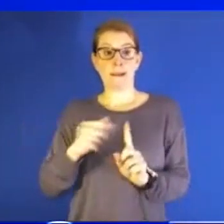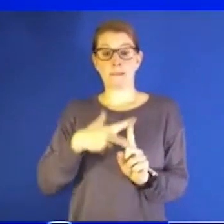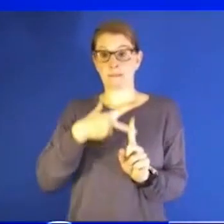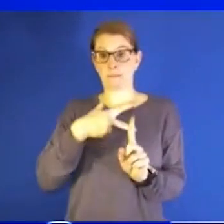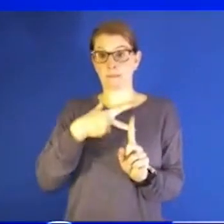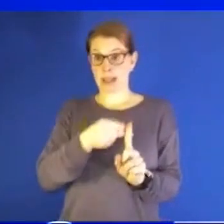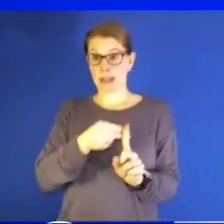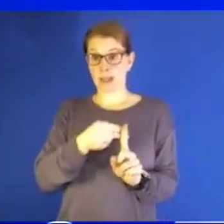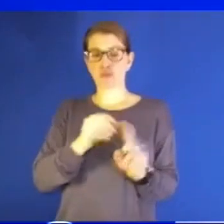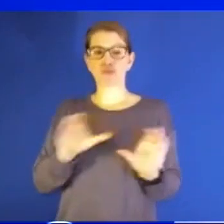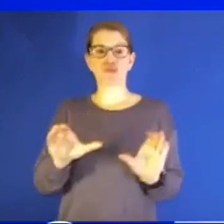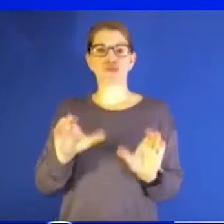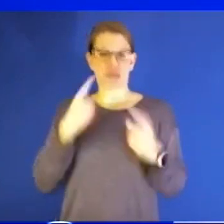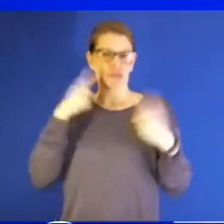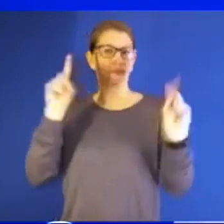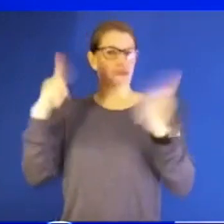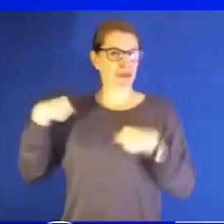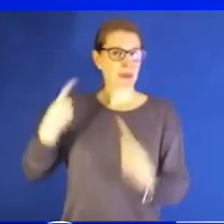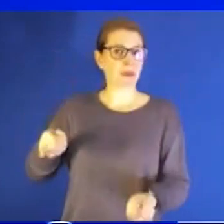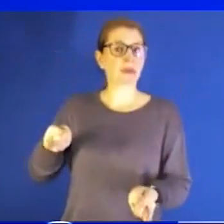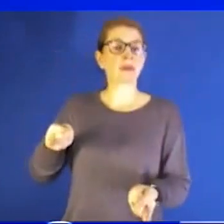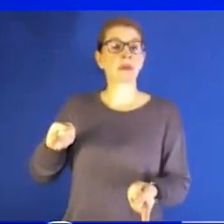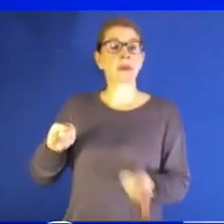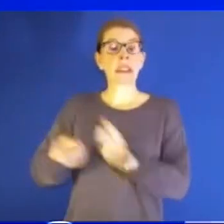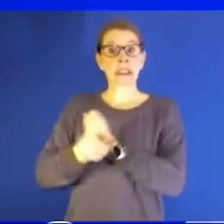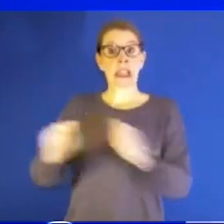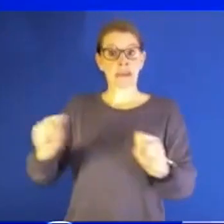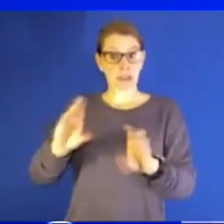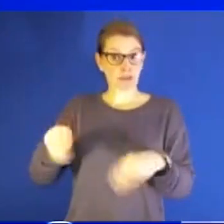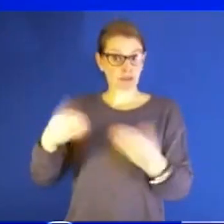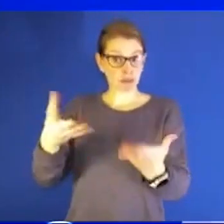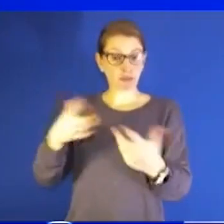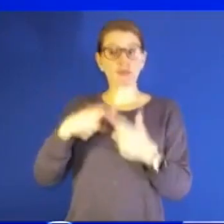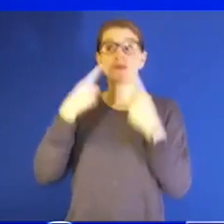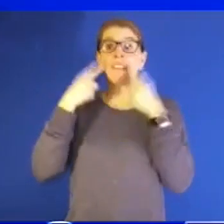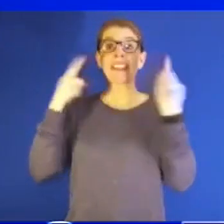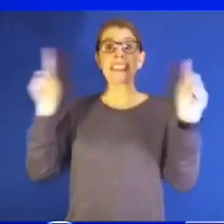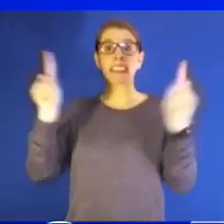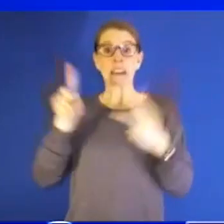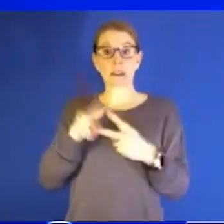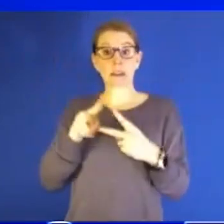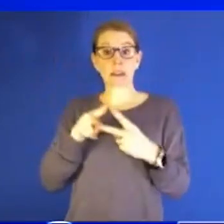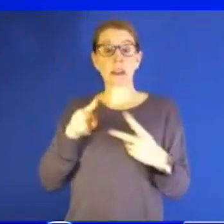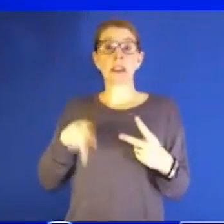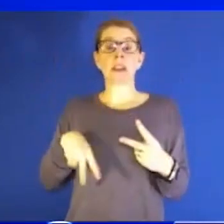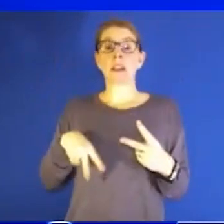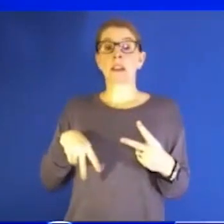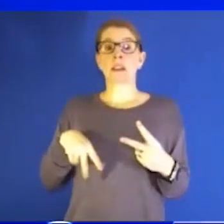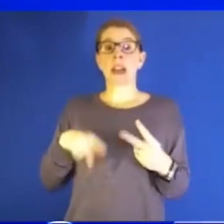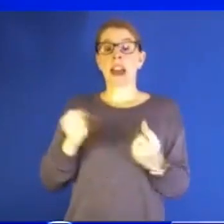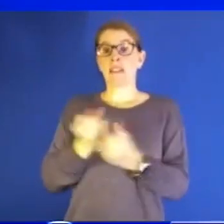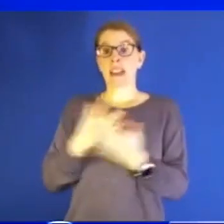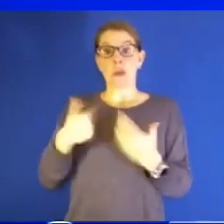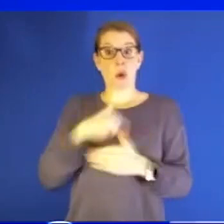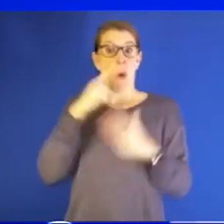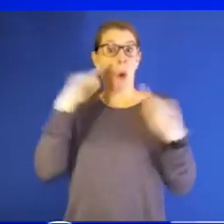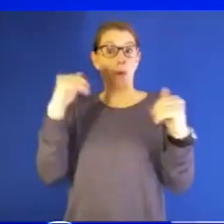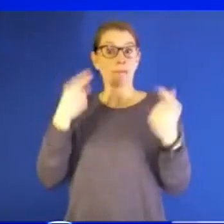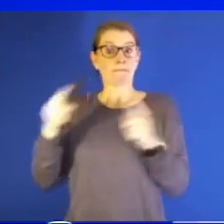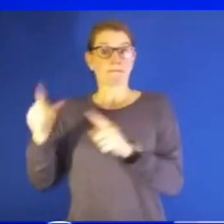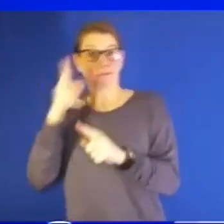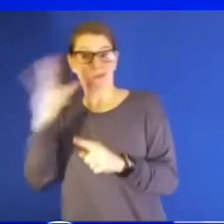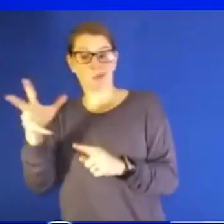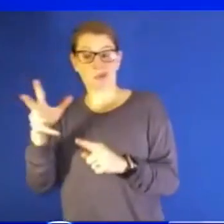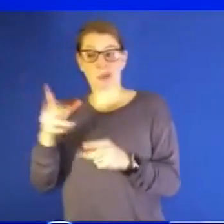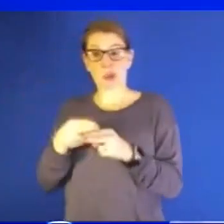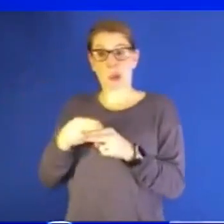well, provide us safety, provide us efficacy, really done all the things we've hoped they do in that short amount of time since they've been